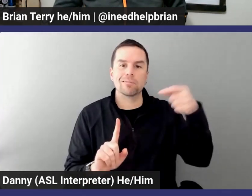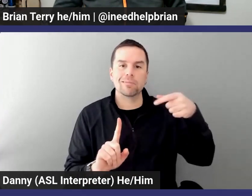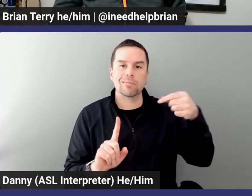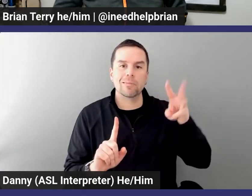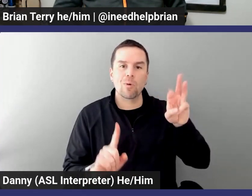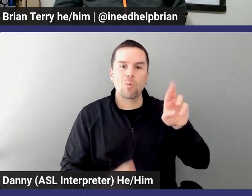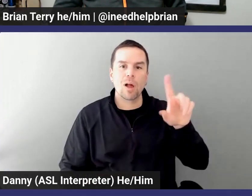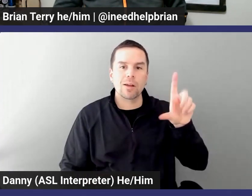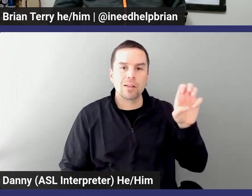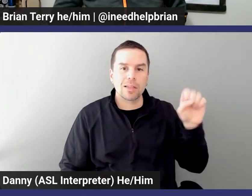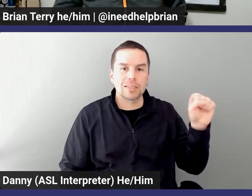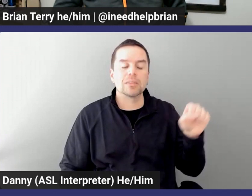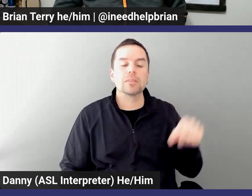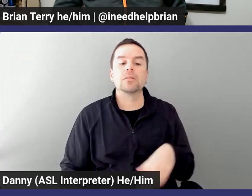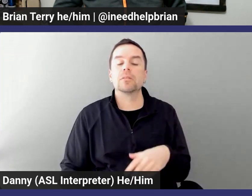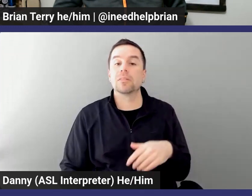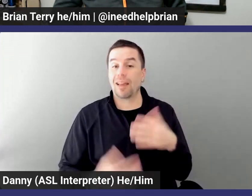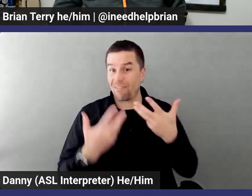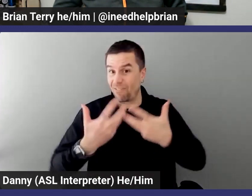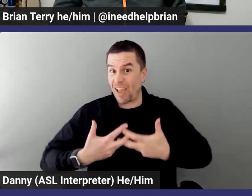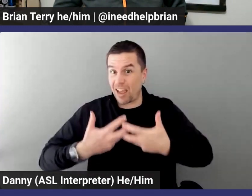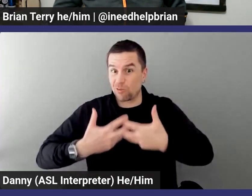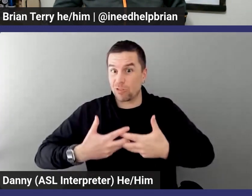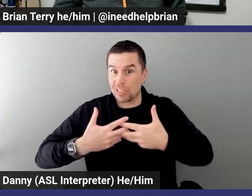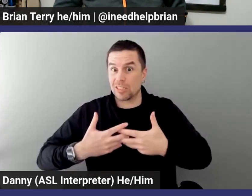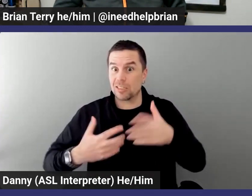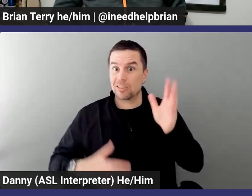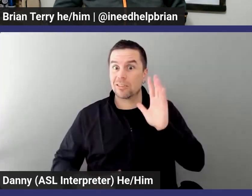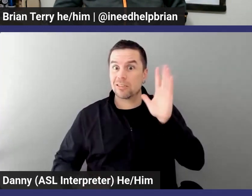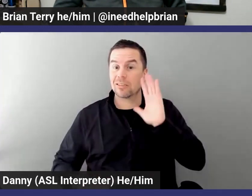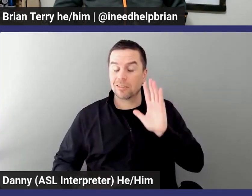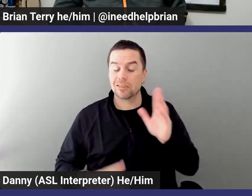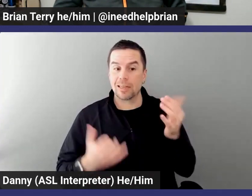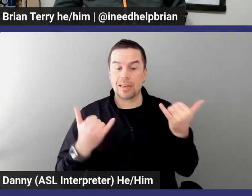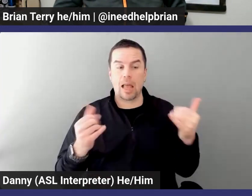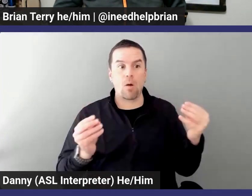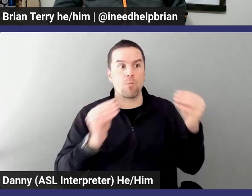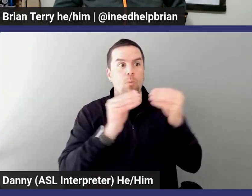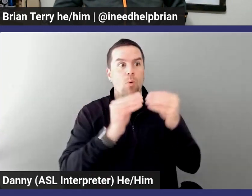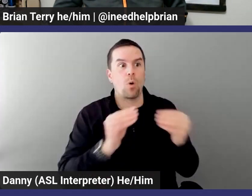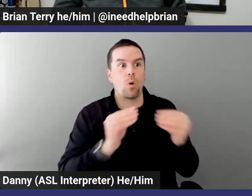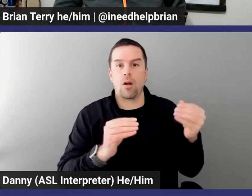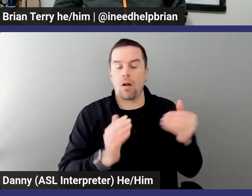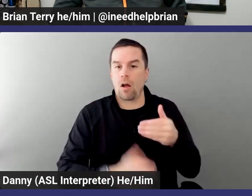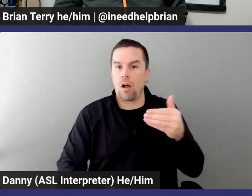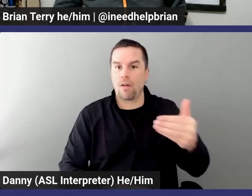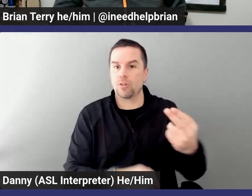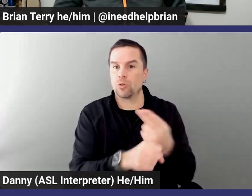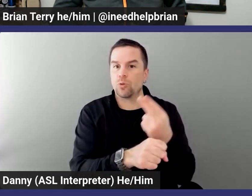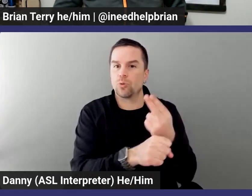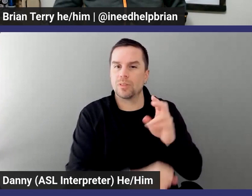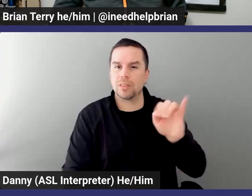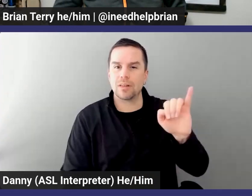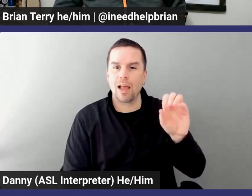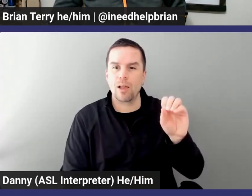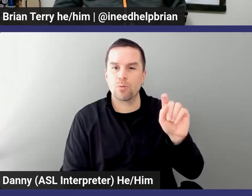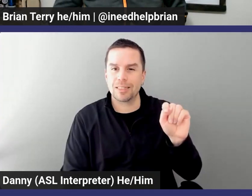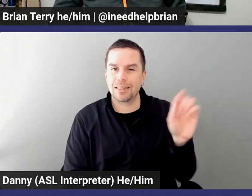old methodologies and sensors to IoT as well, I'm just excited to see what this does for our future.